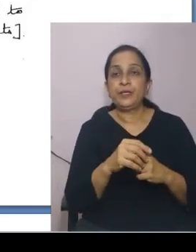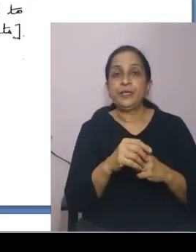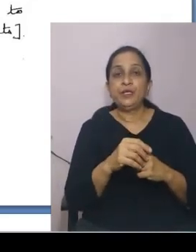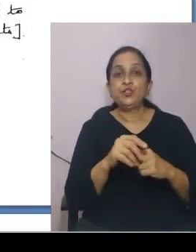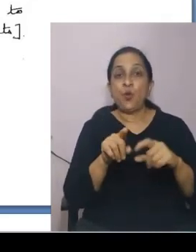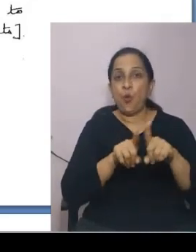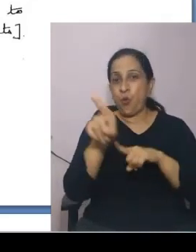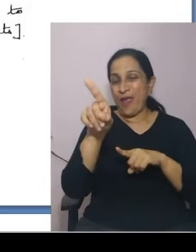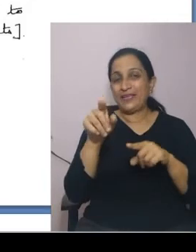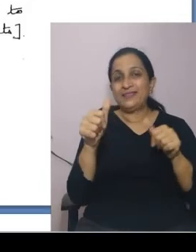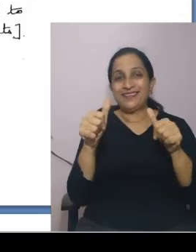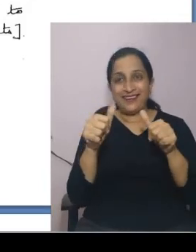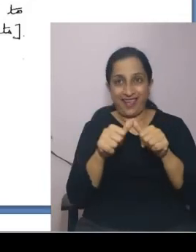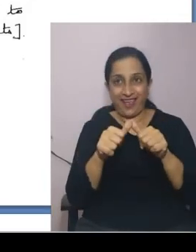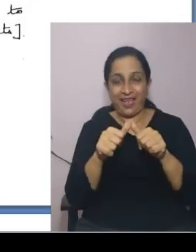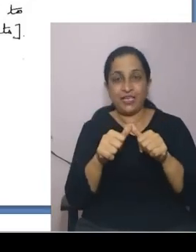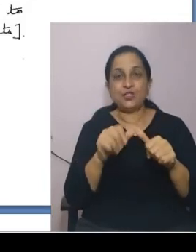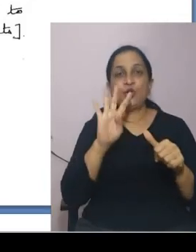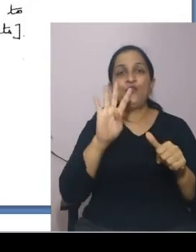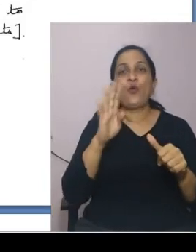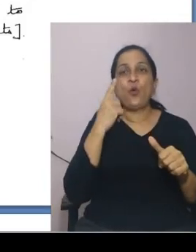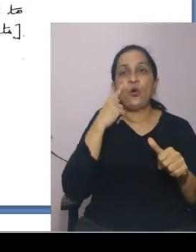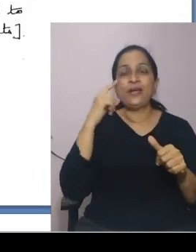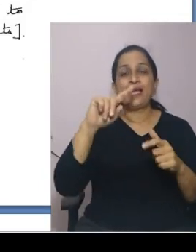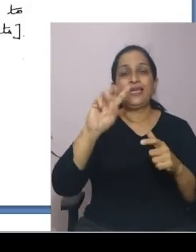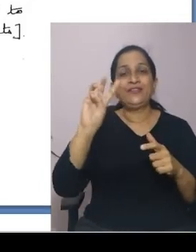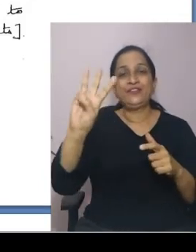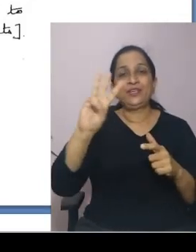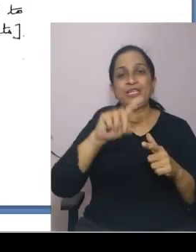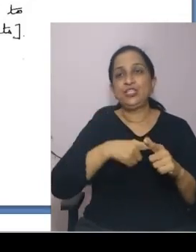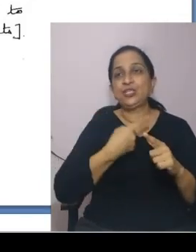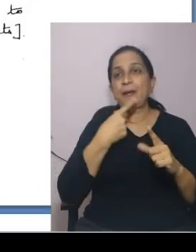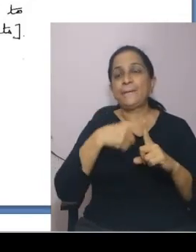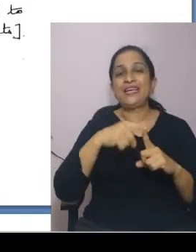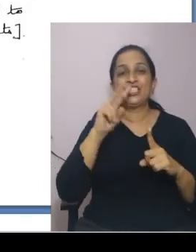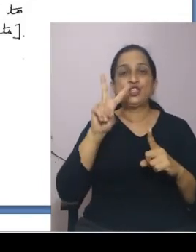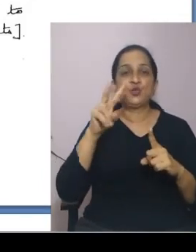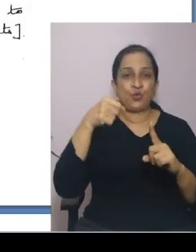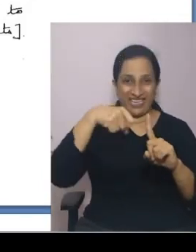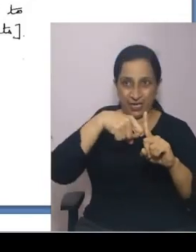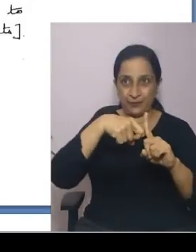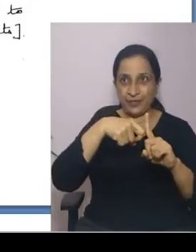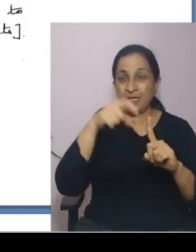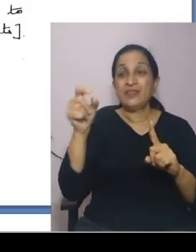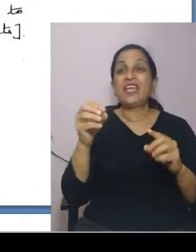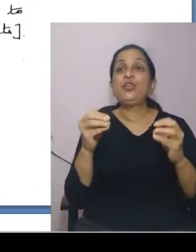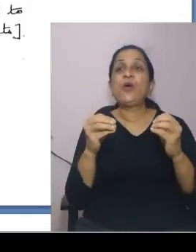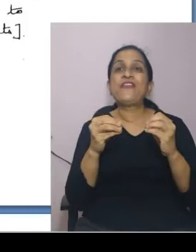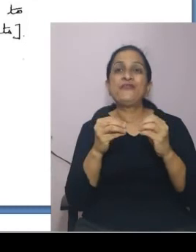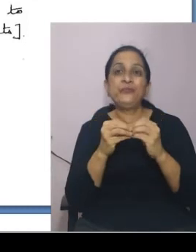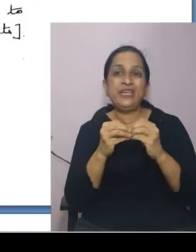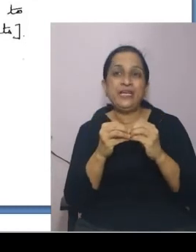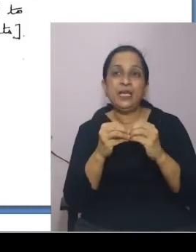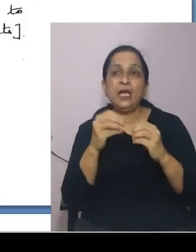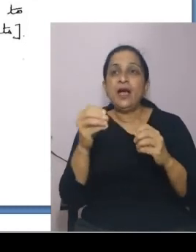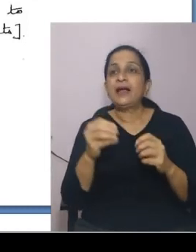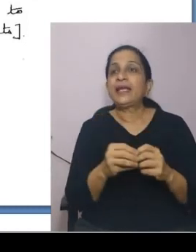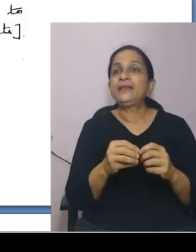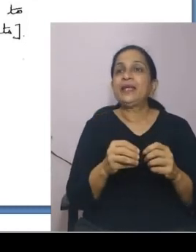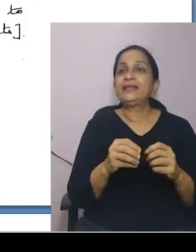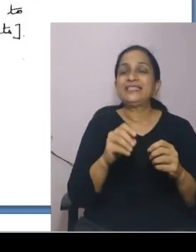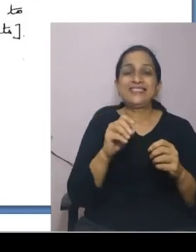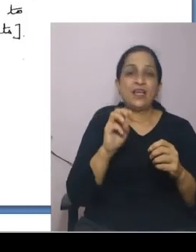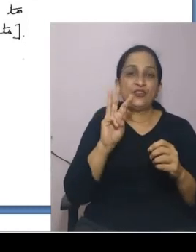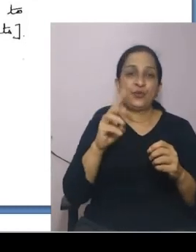not scalar, vector A is shown by 4i plus 3j plus 2k and vector B is shown by 3i plus j plus k.